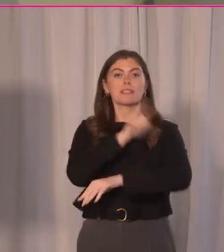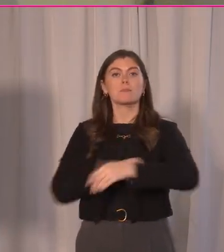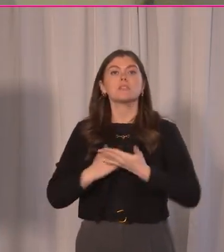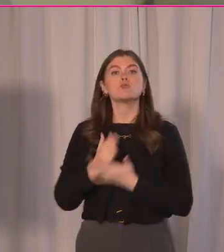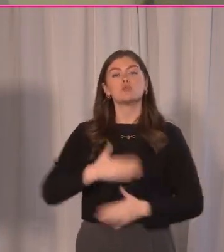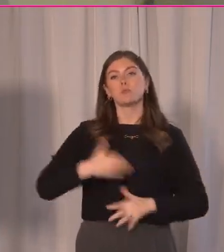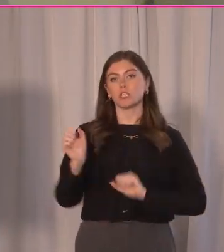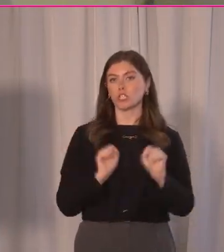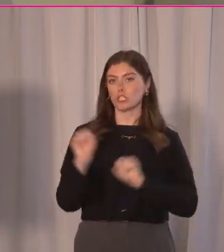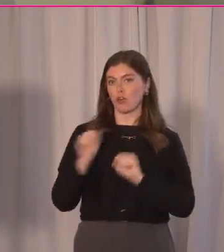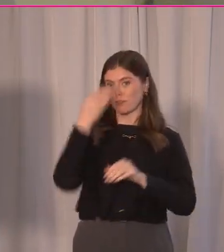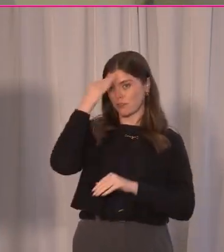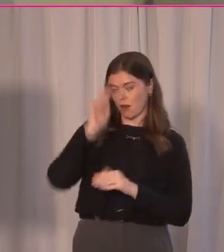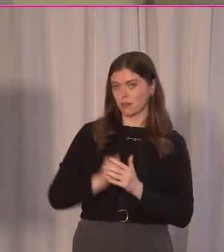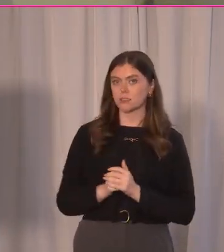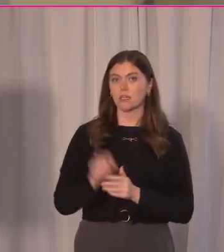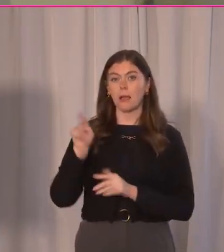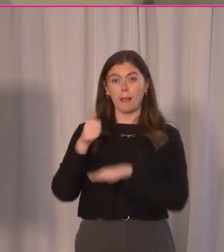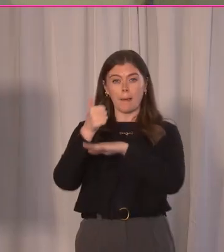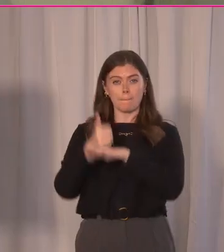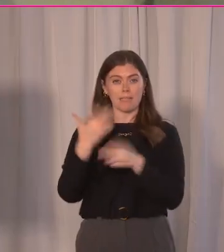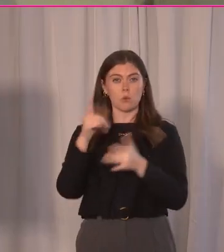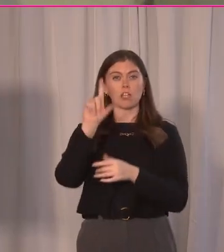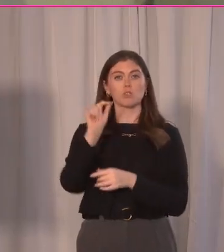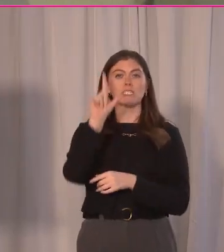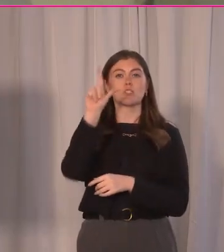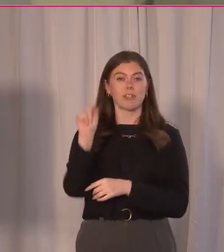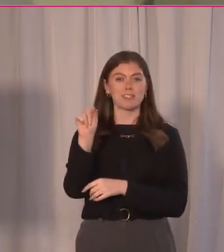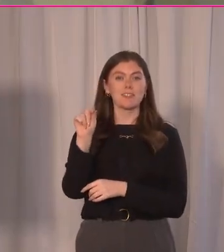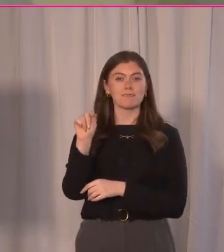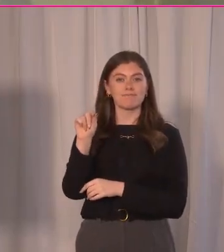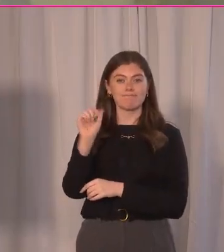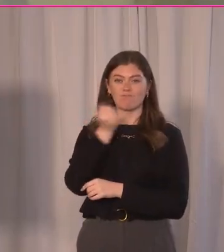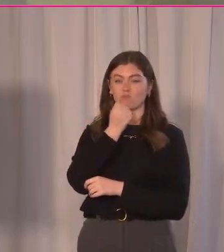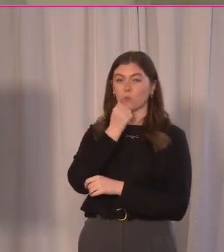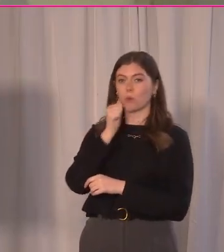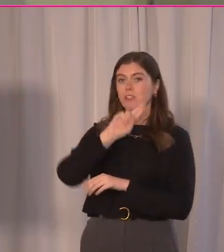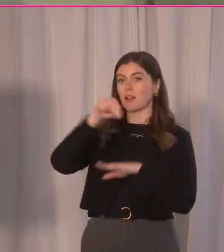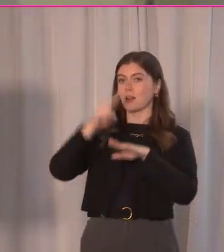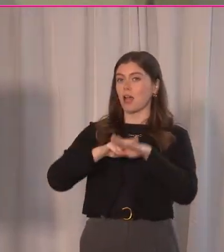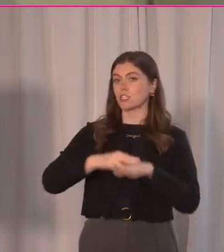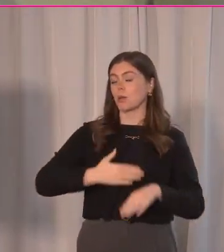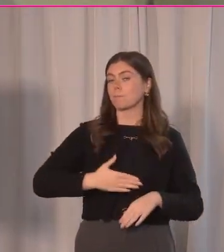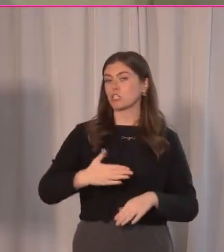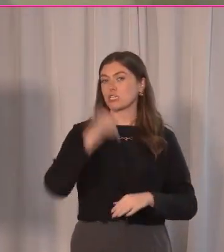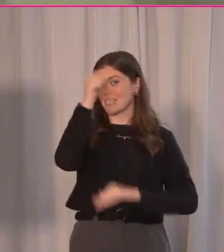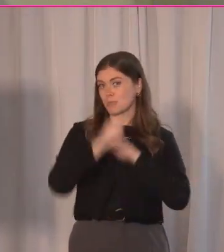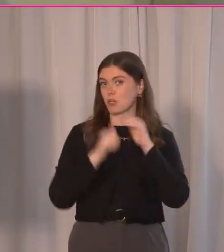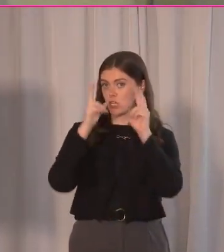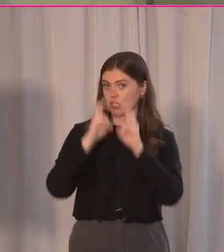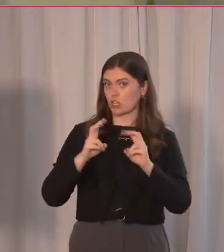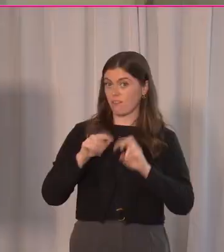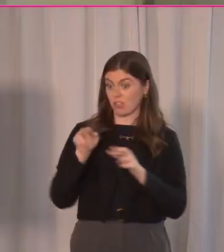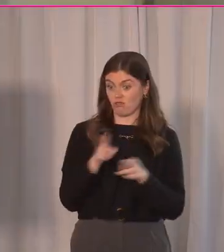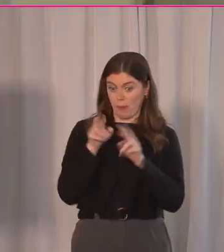maternity services in Ireland. This would have been based on the 2020 National Maternity Experience Survey, which has just been